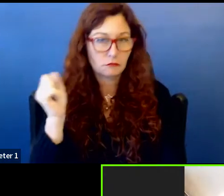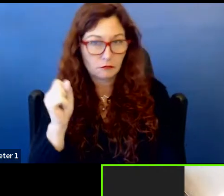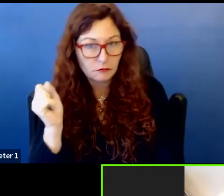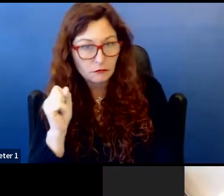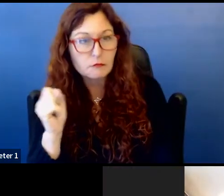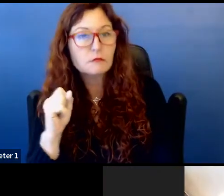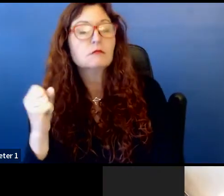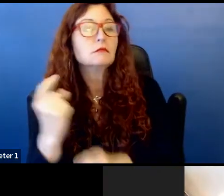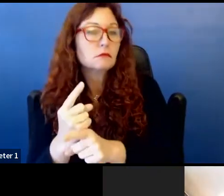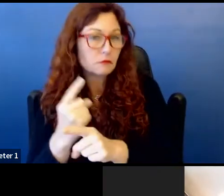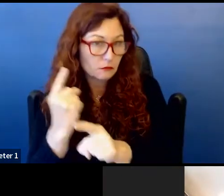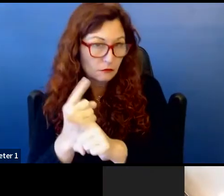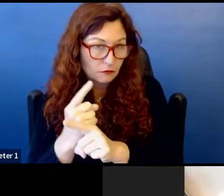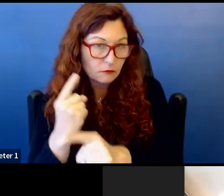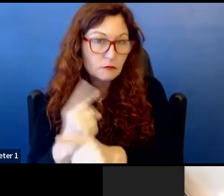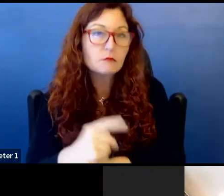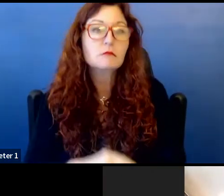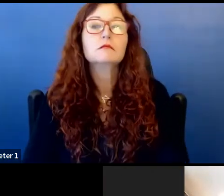yes